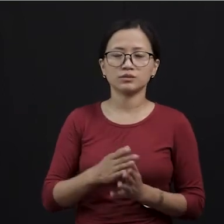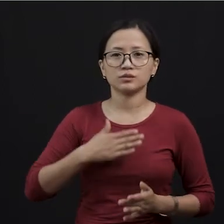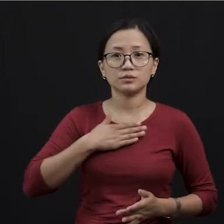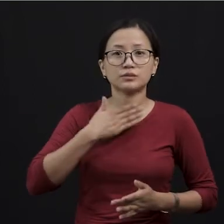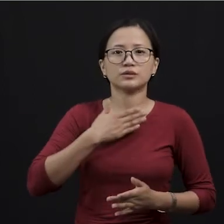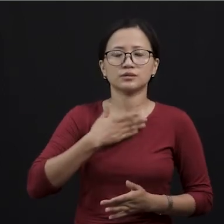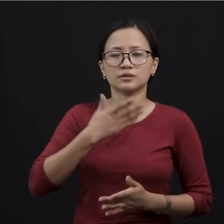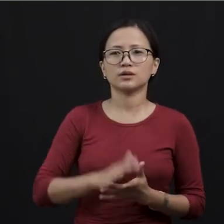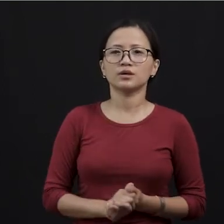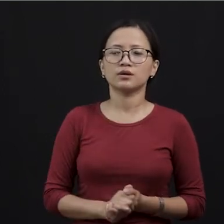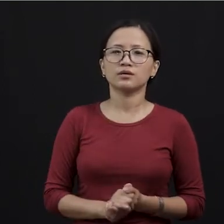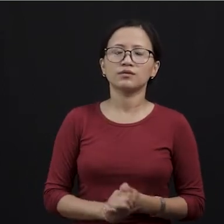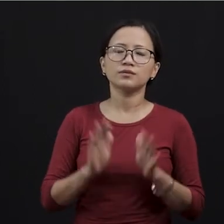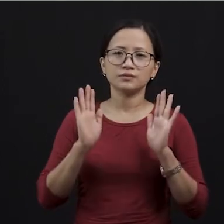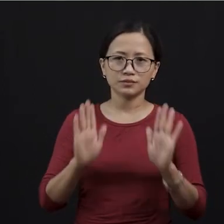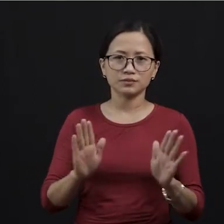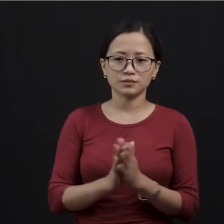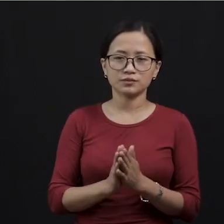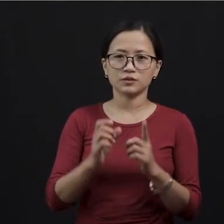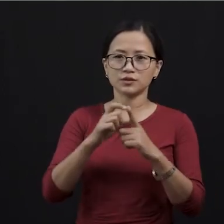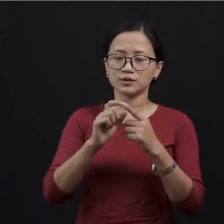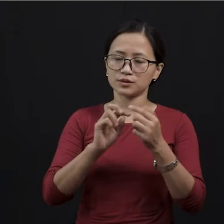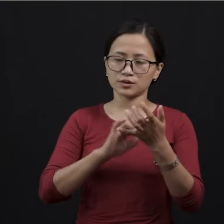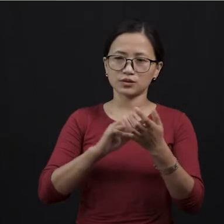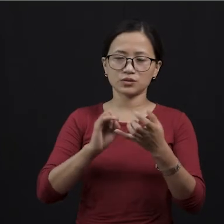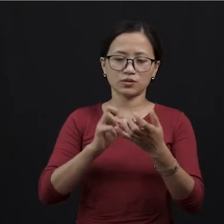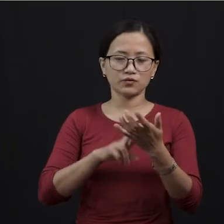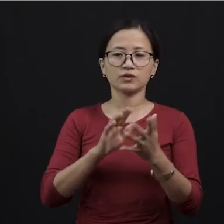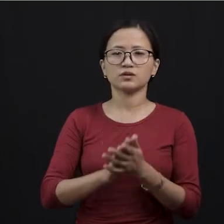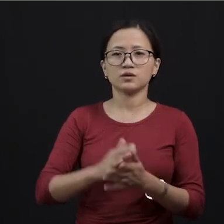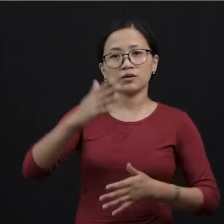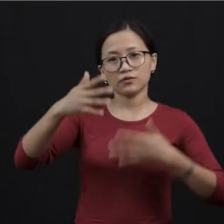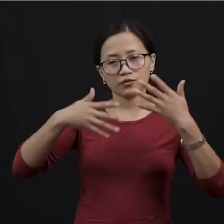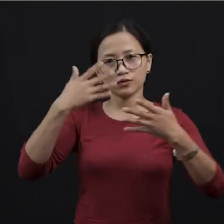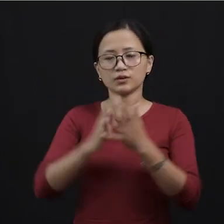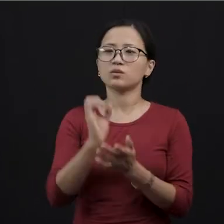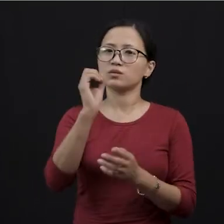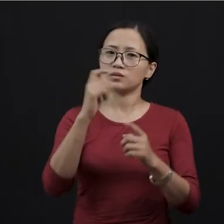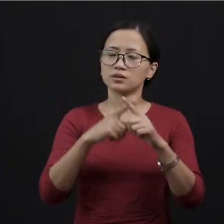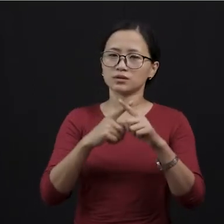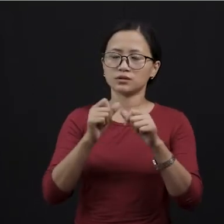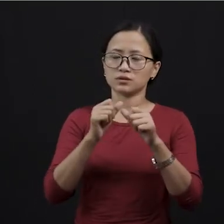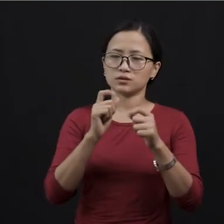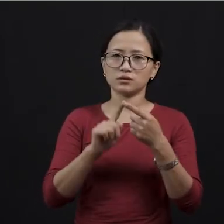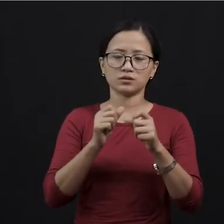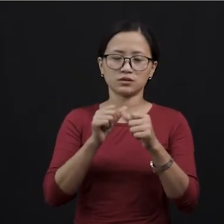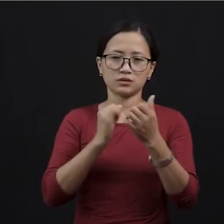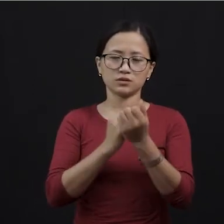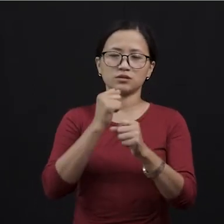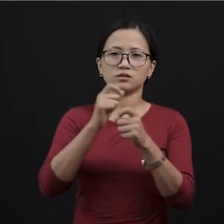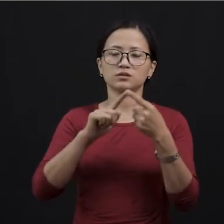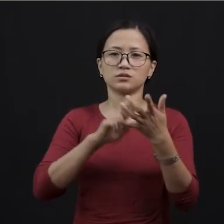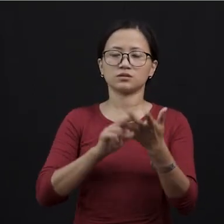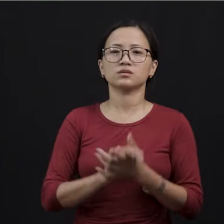breathe? Water have dissolved air, dissolved oxygen. So the plants and animals in the